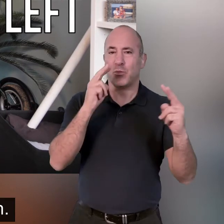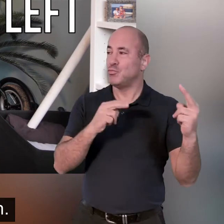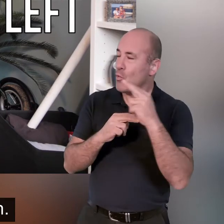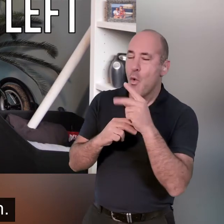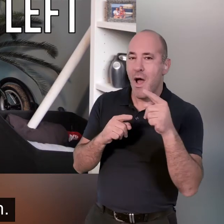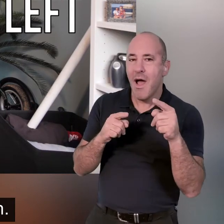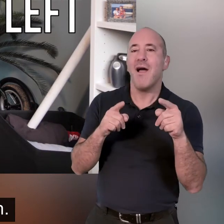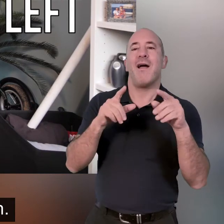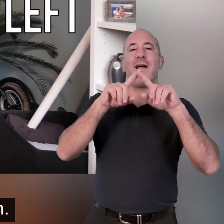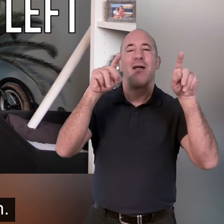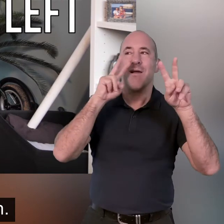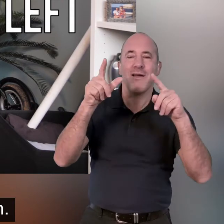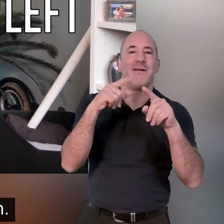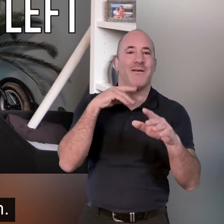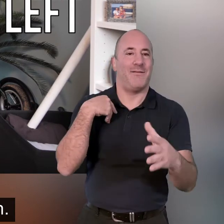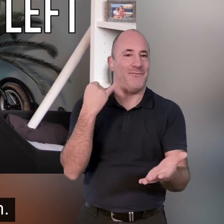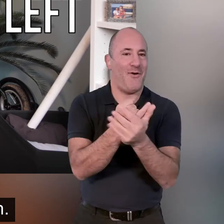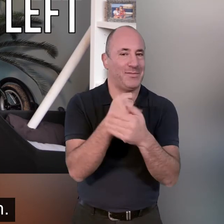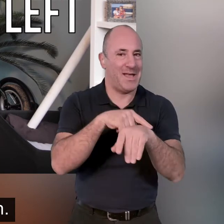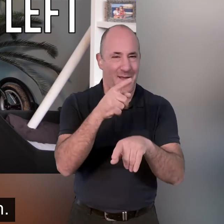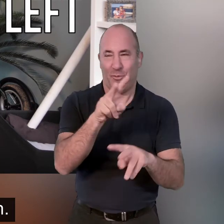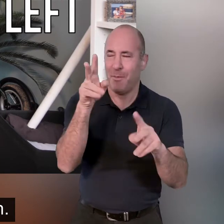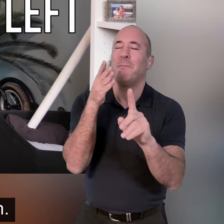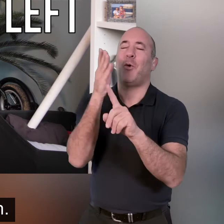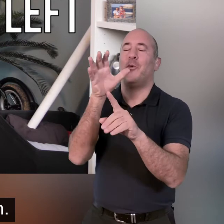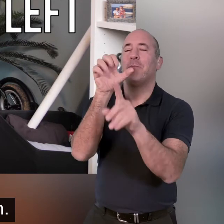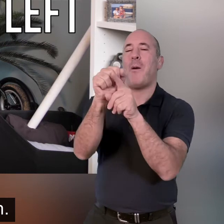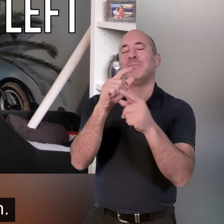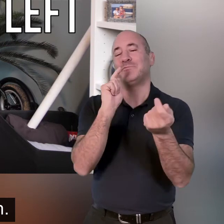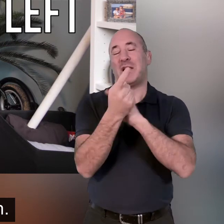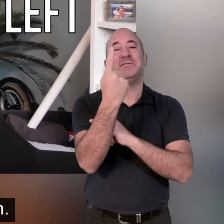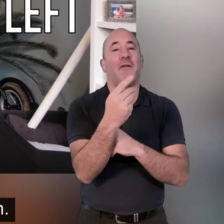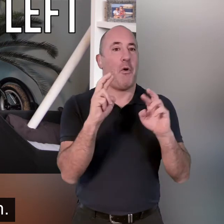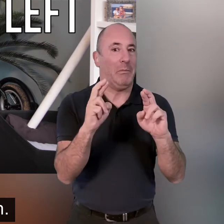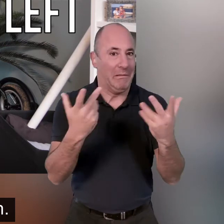Hopefully, you'll see on screen that I did it wrong and you would have known.